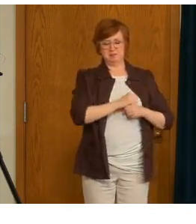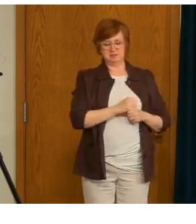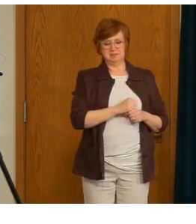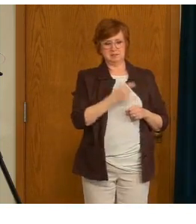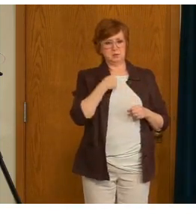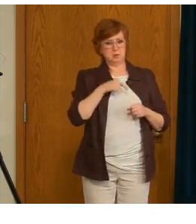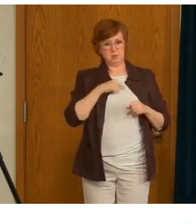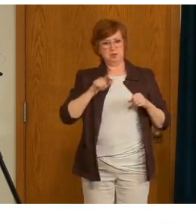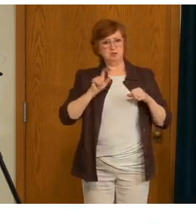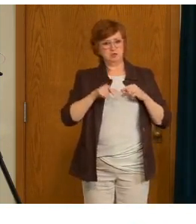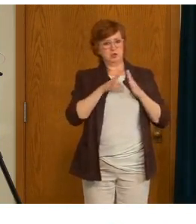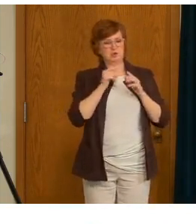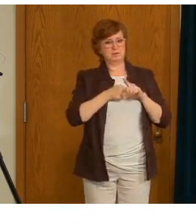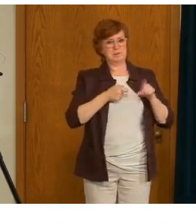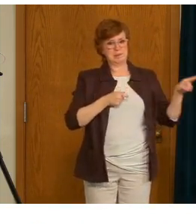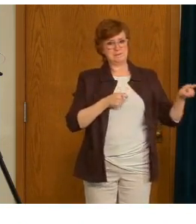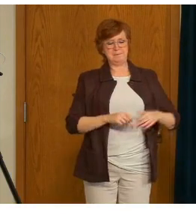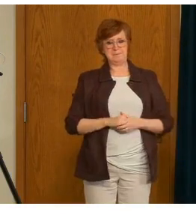extremely well in regards to COVID.